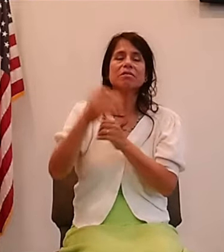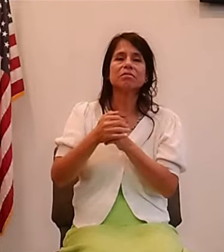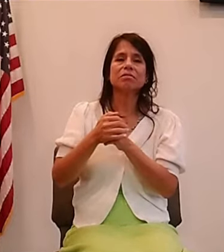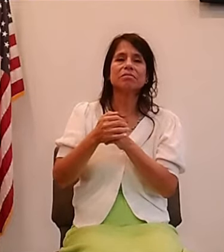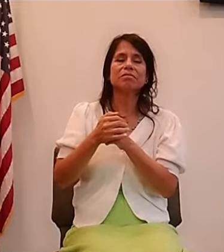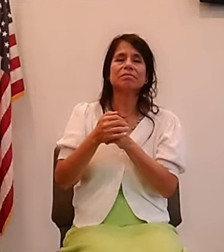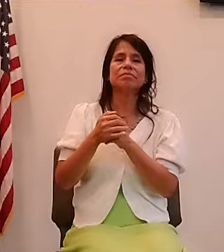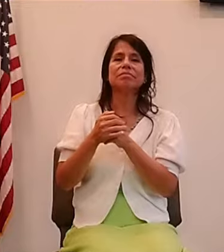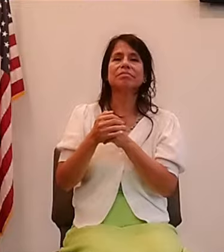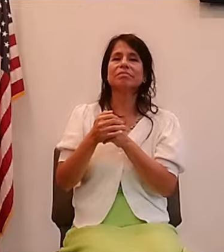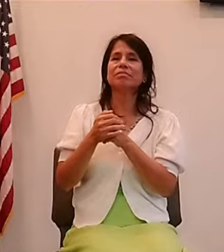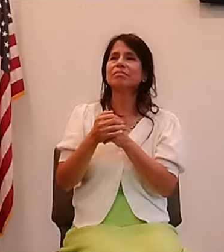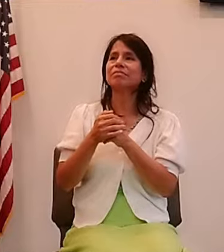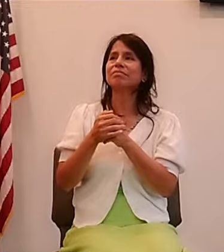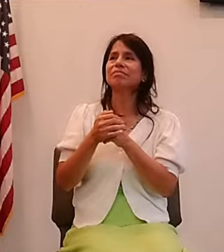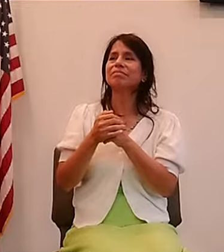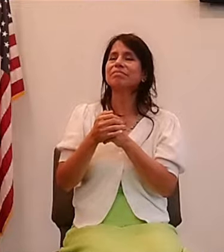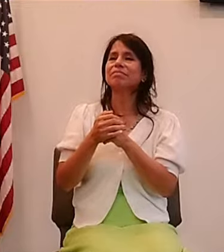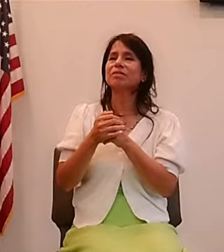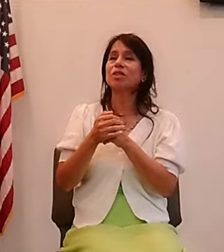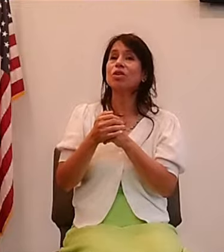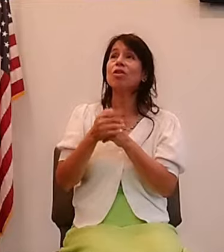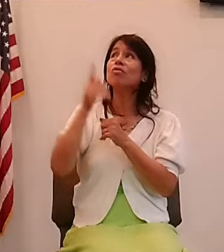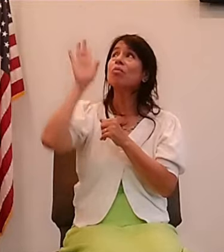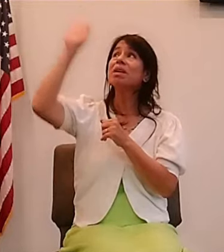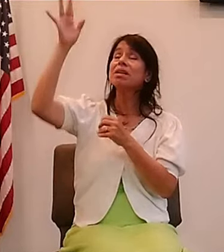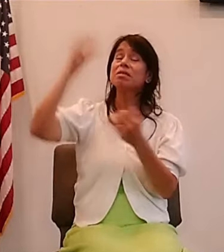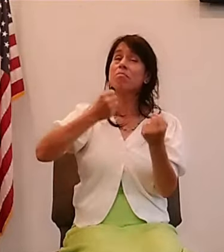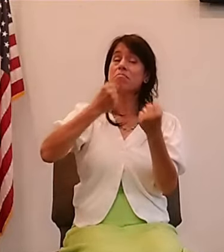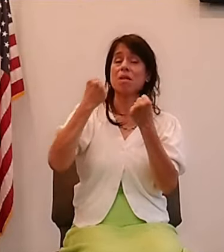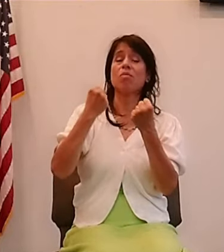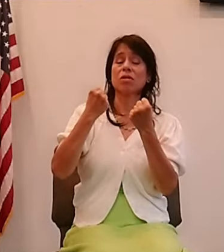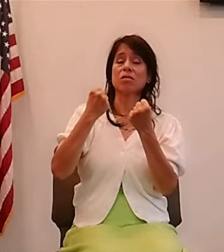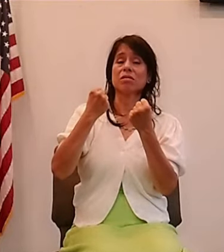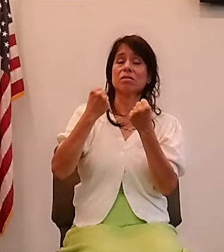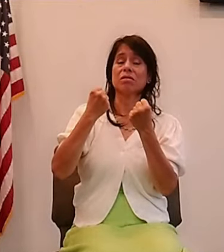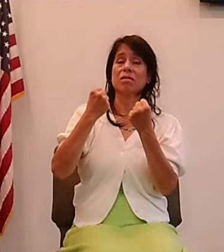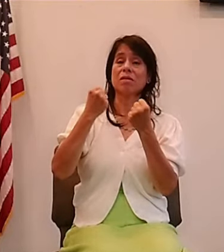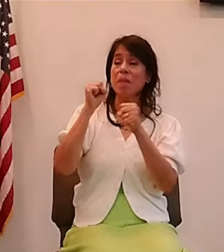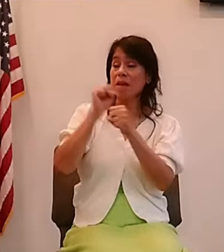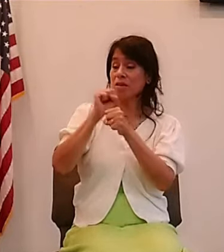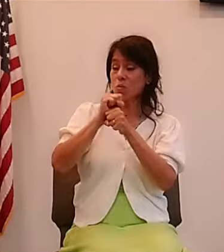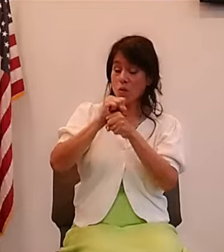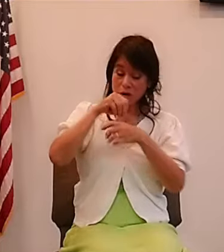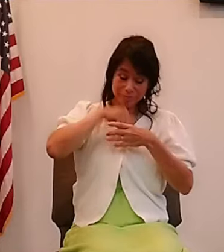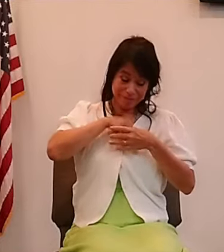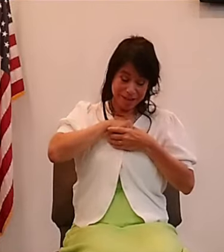according to the power that is at work within us,